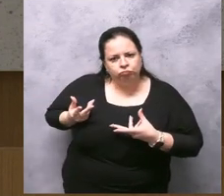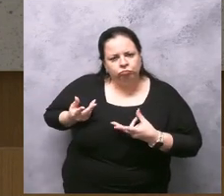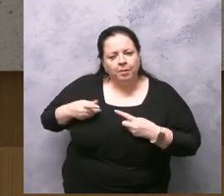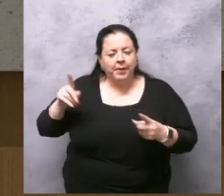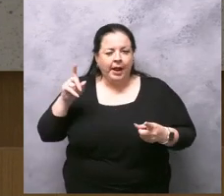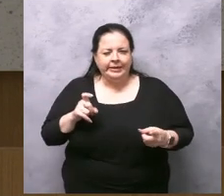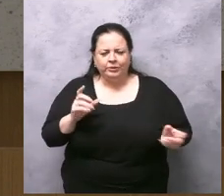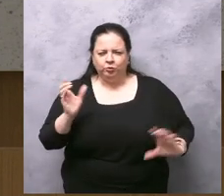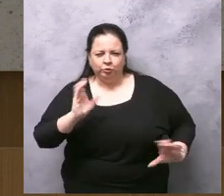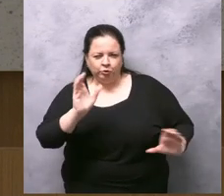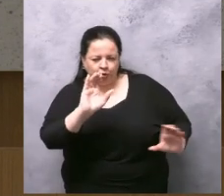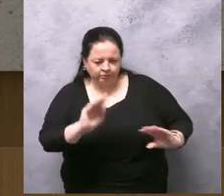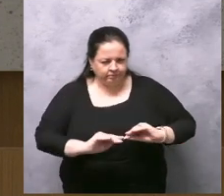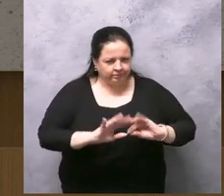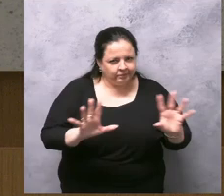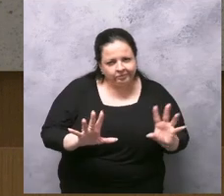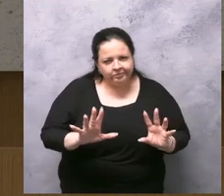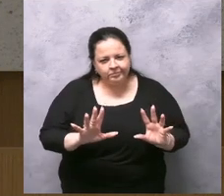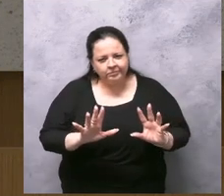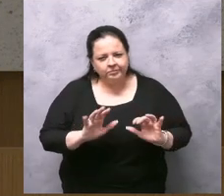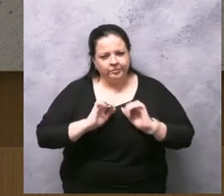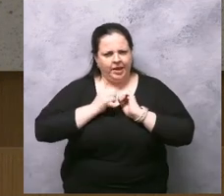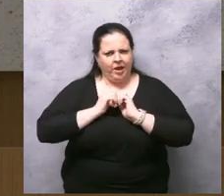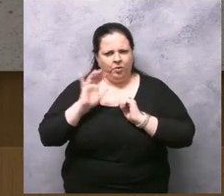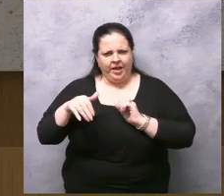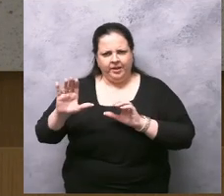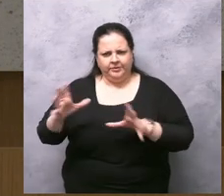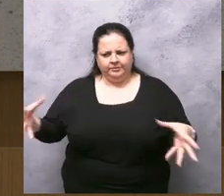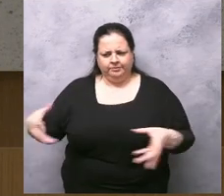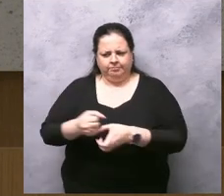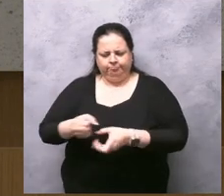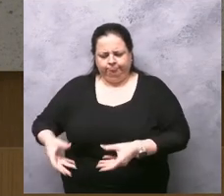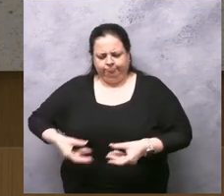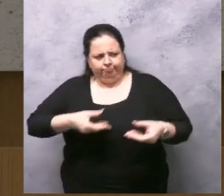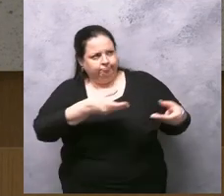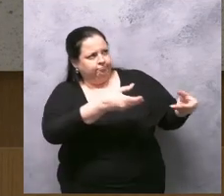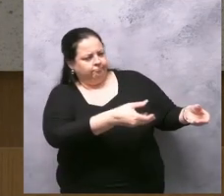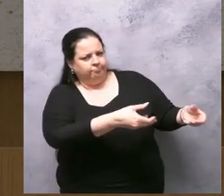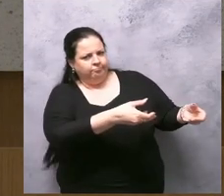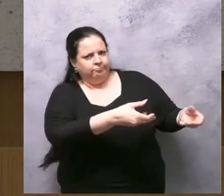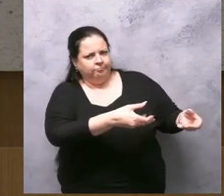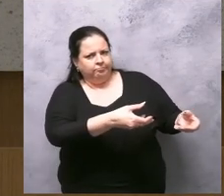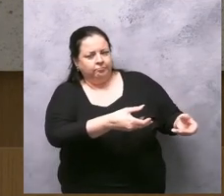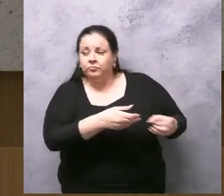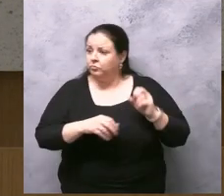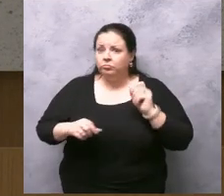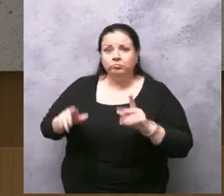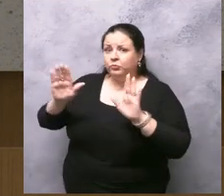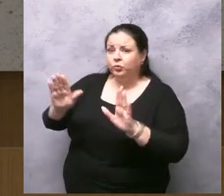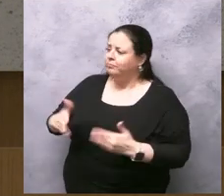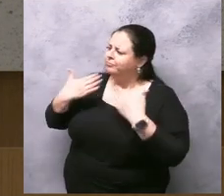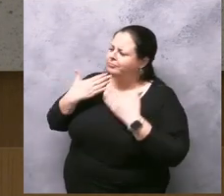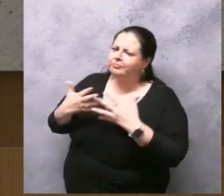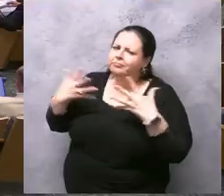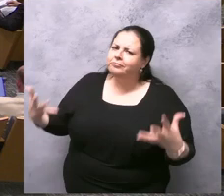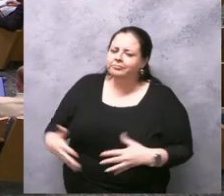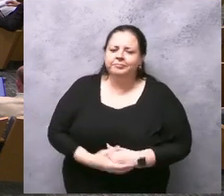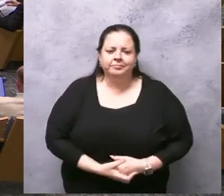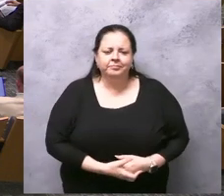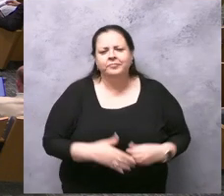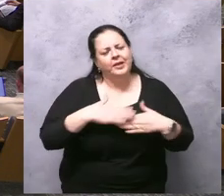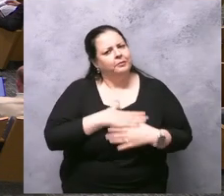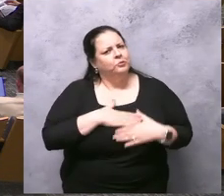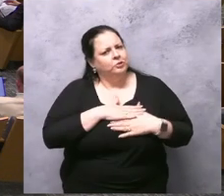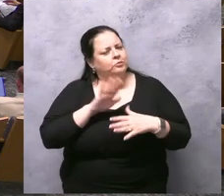need to clarify exactly how that data was presented and shared. Okay, that'd be great. Thank you so much. I